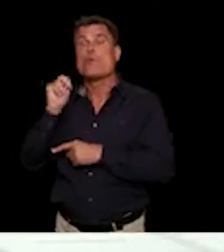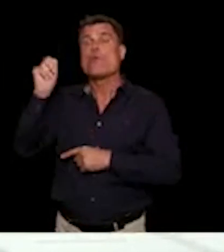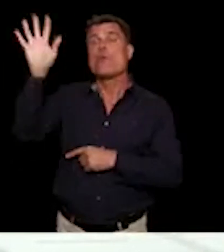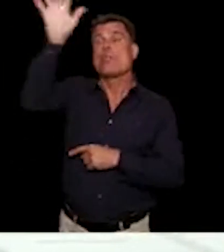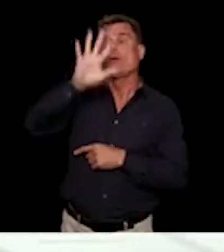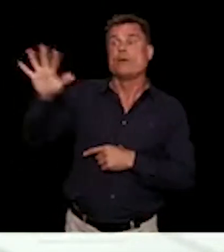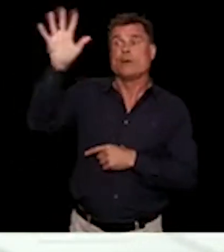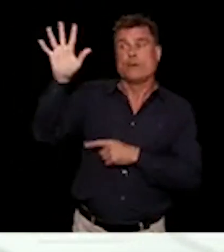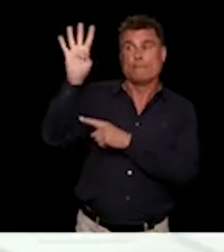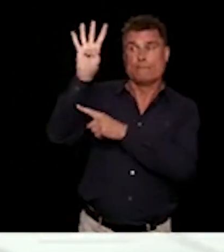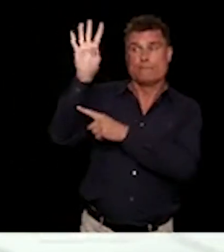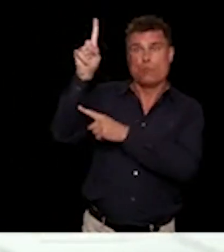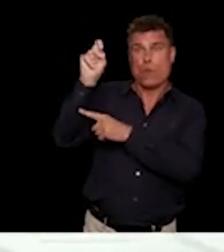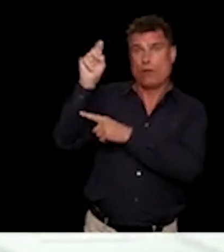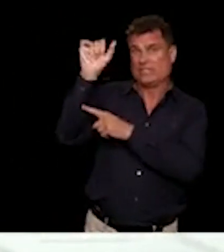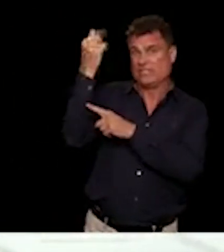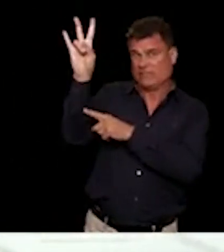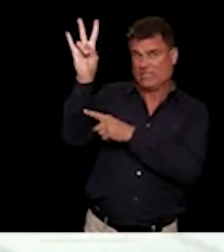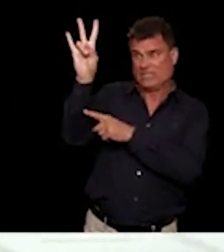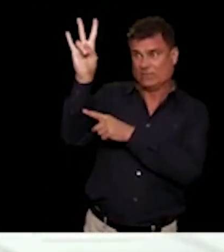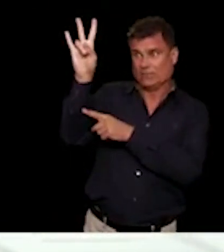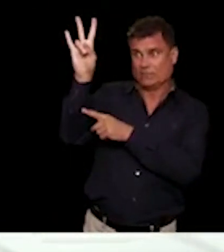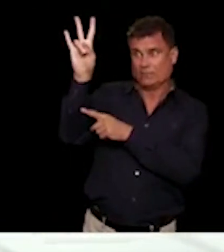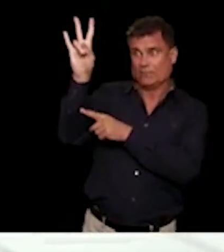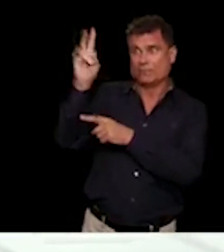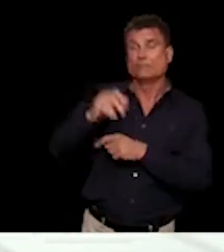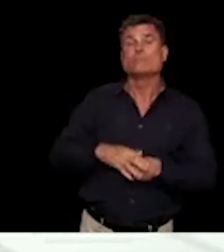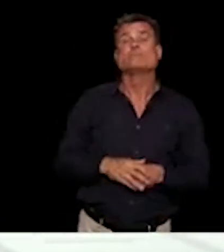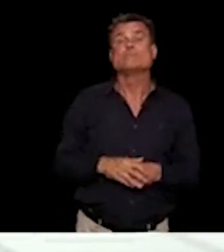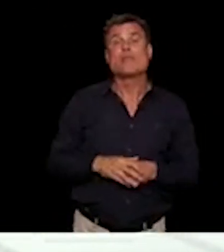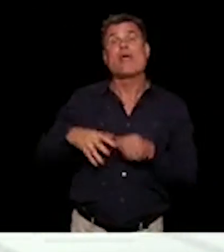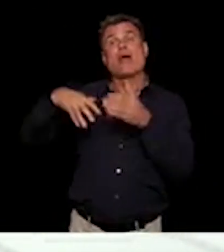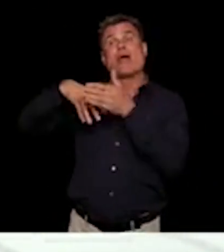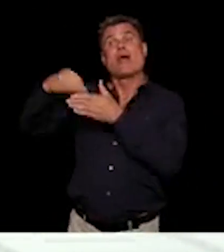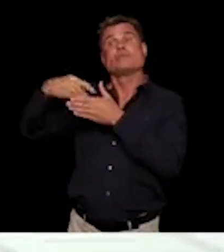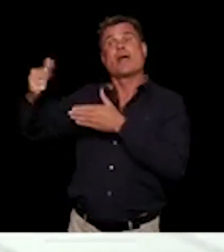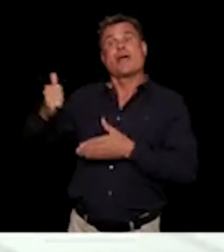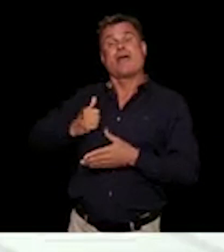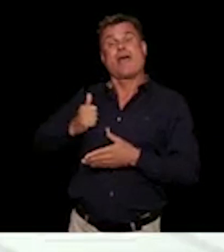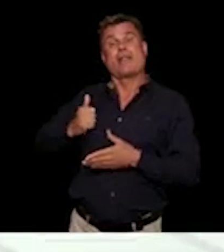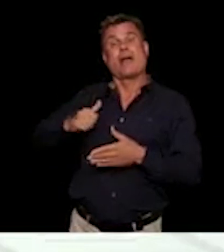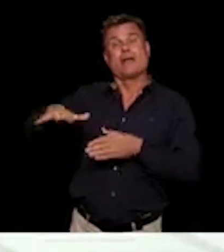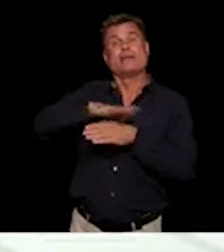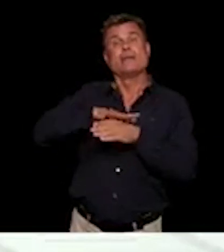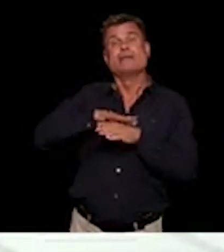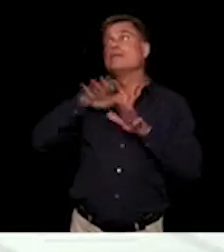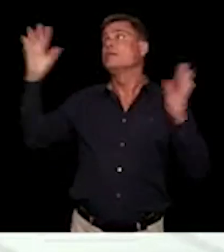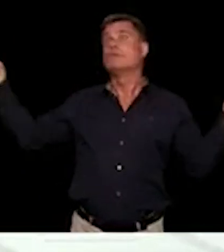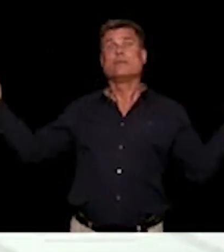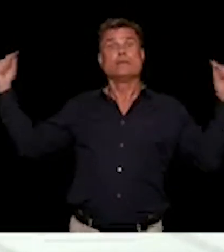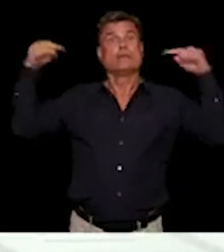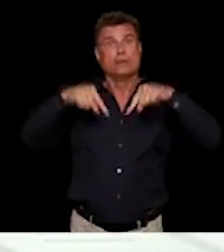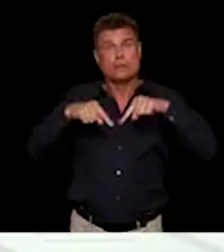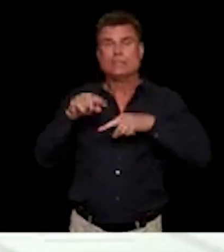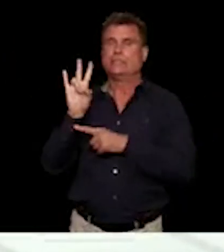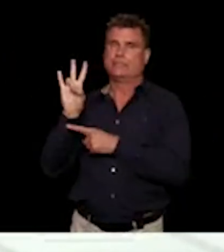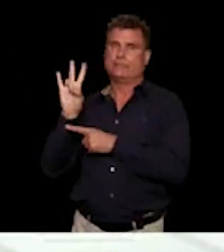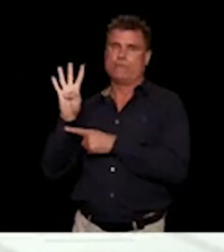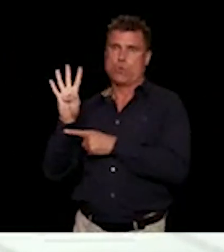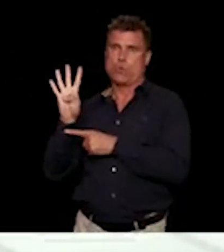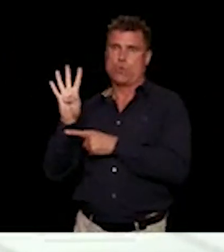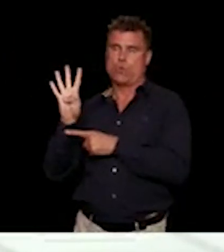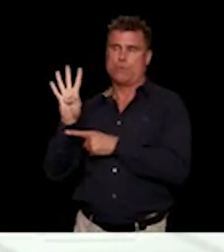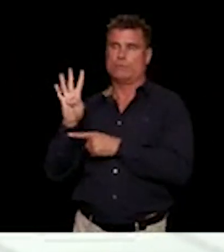Health Authority, and 117 in Northern Health Authority. 74 cases were from outside of